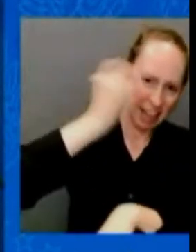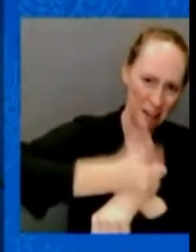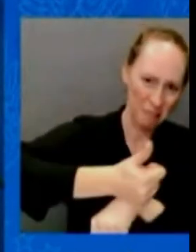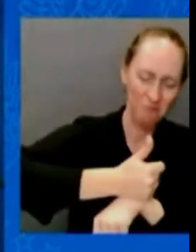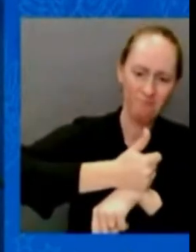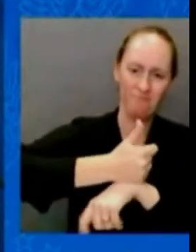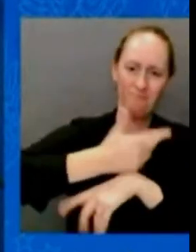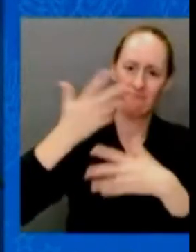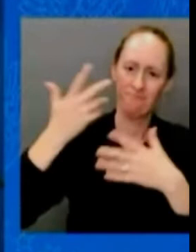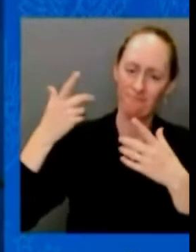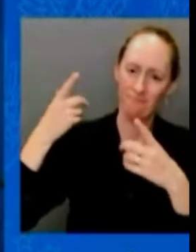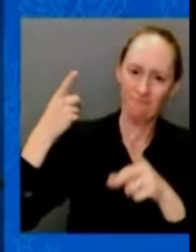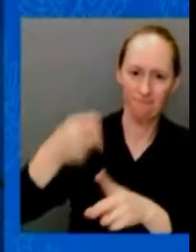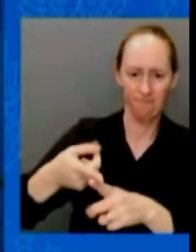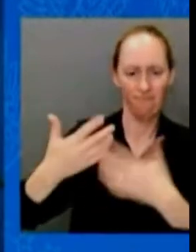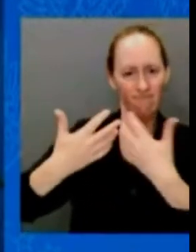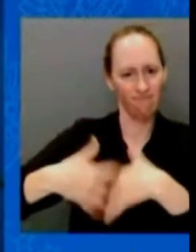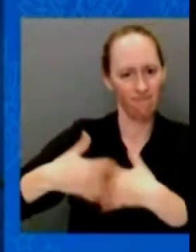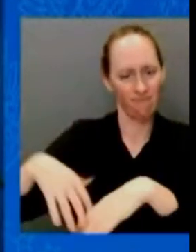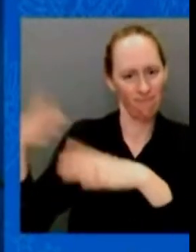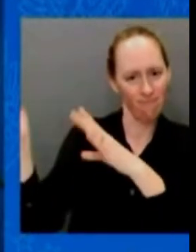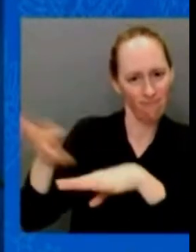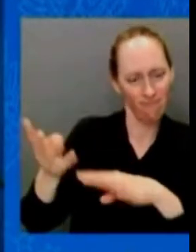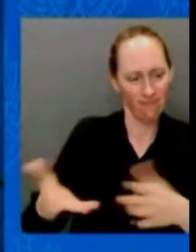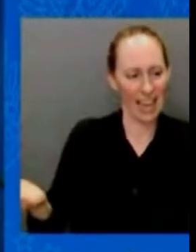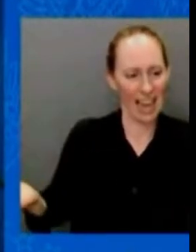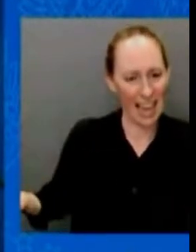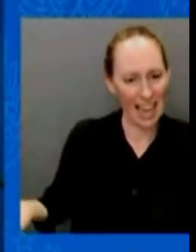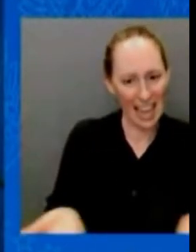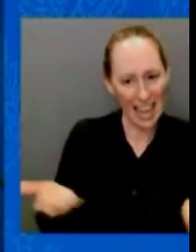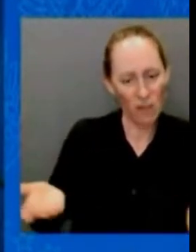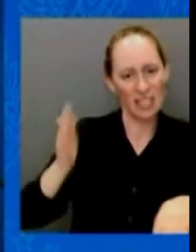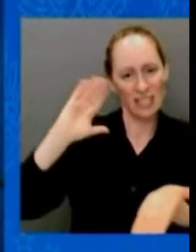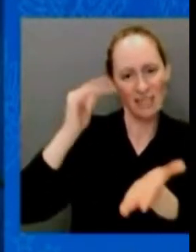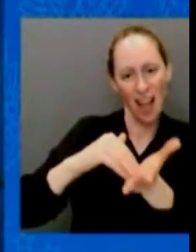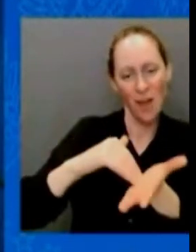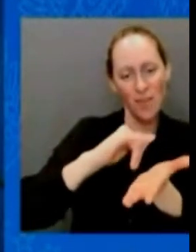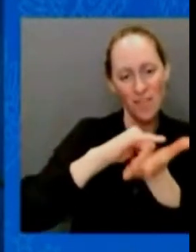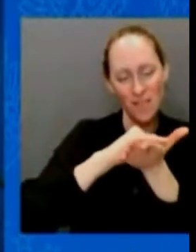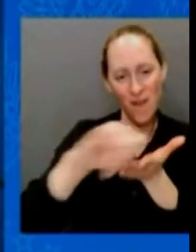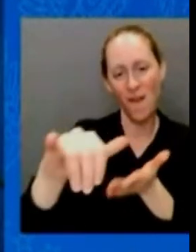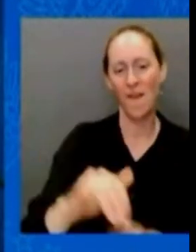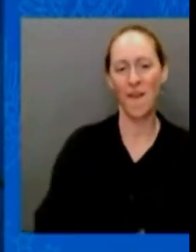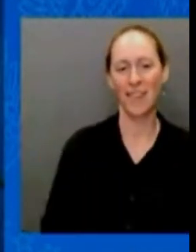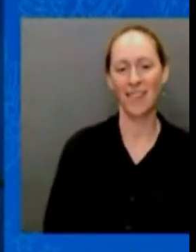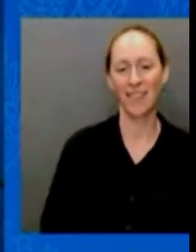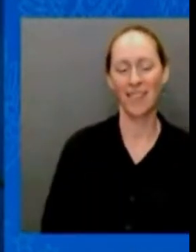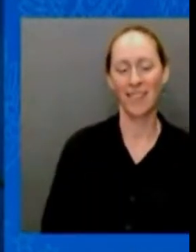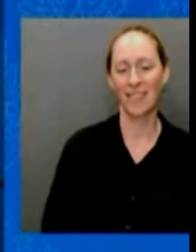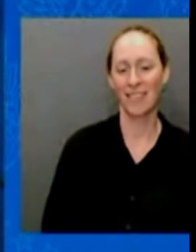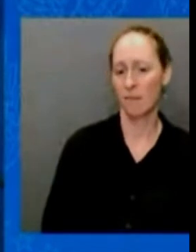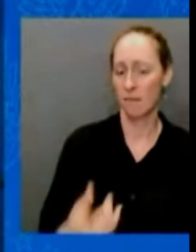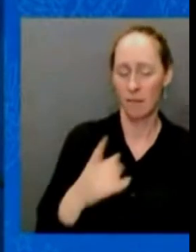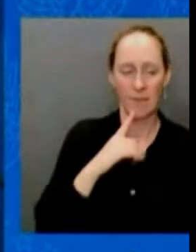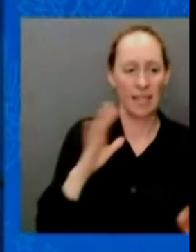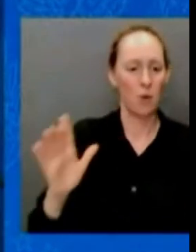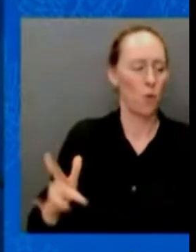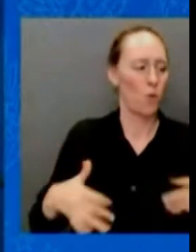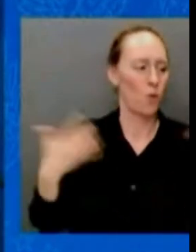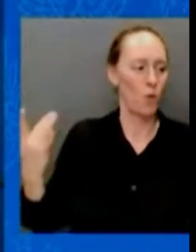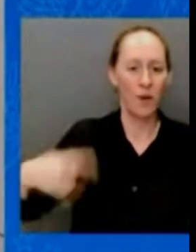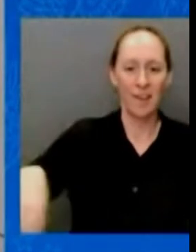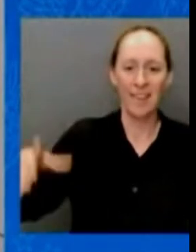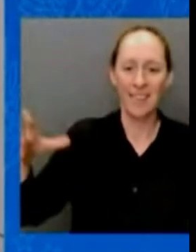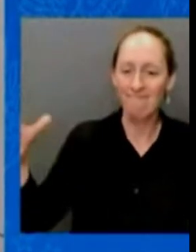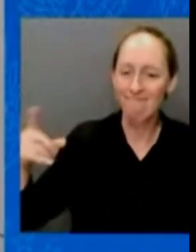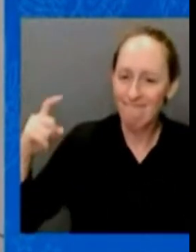in Central New York. In short, folks, this is a great day for Central New York and a great day